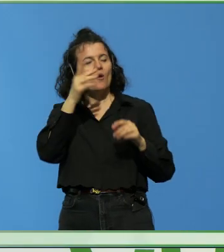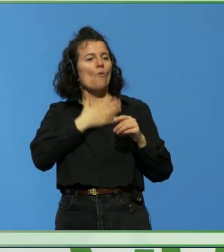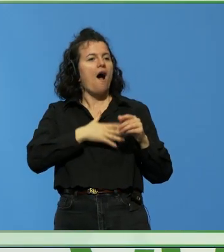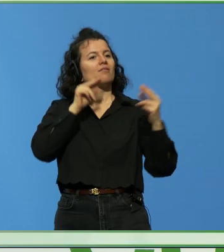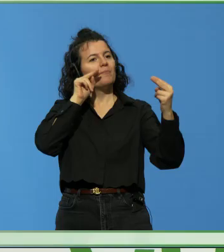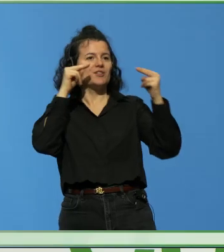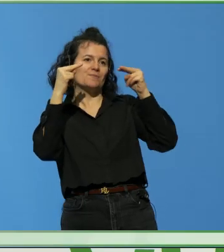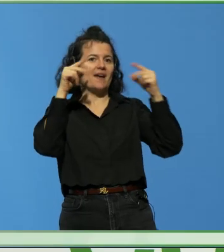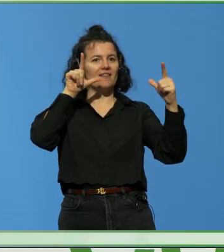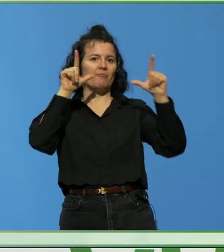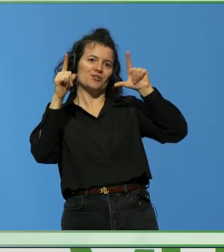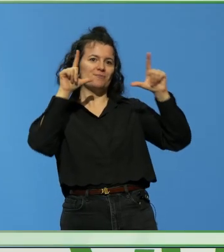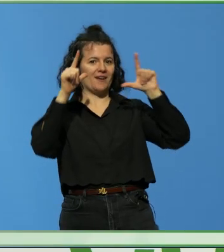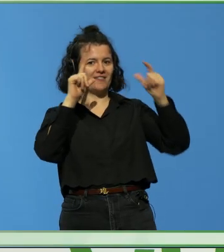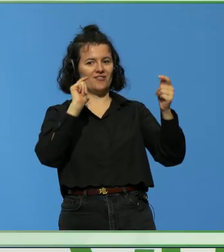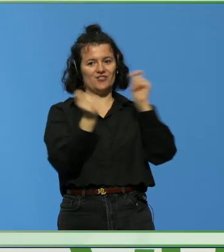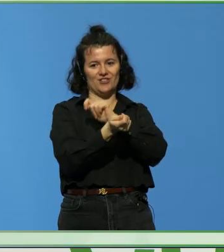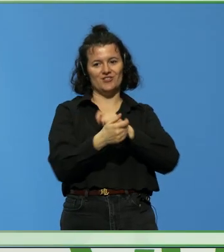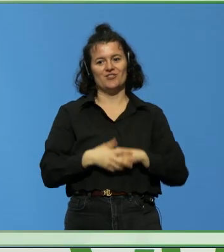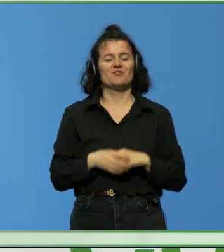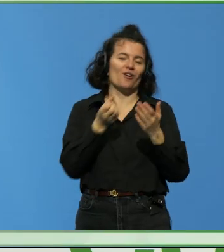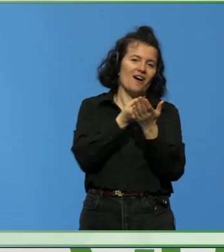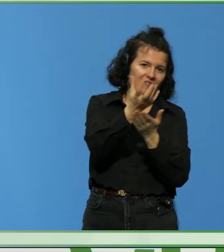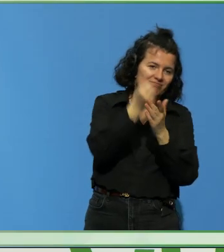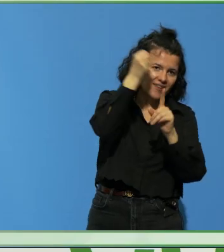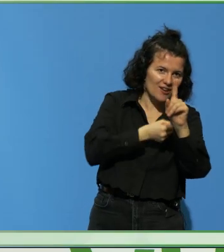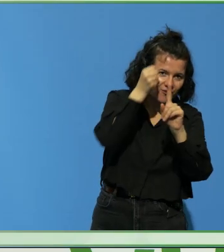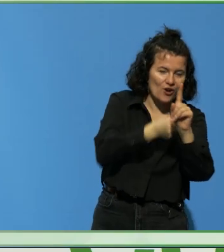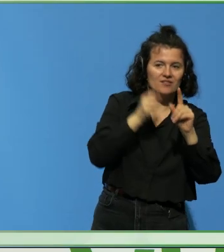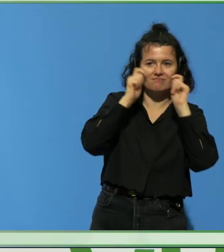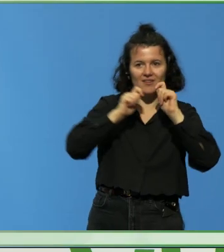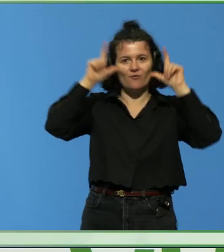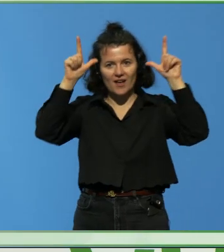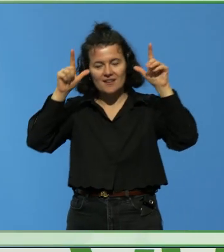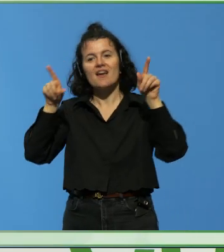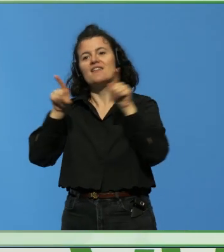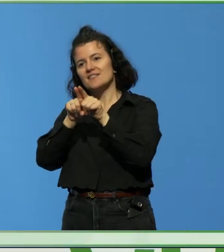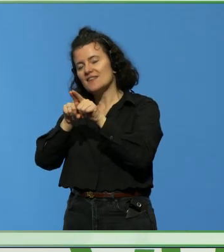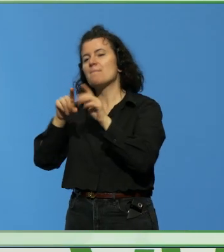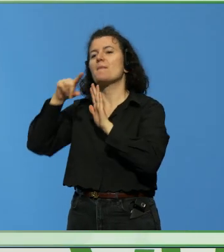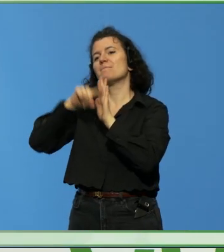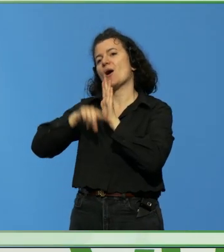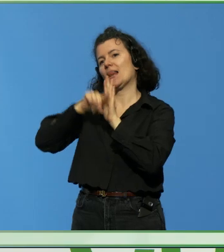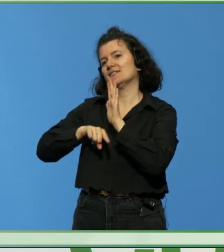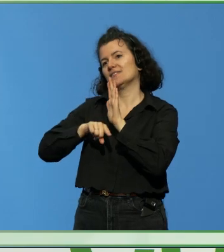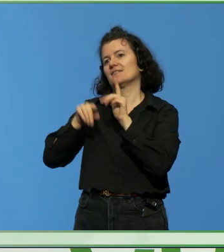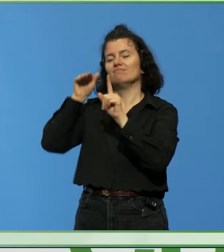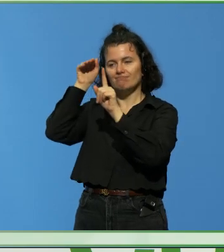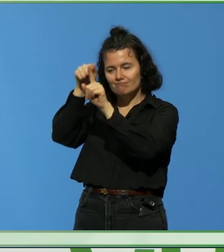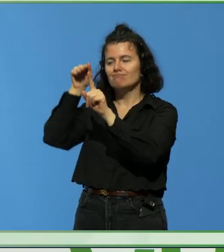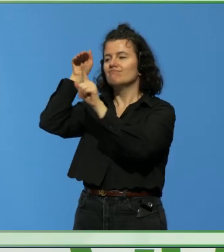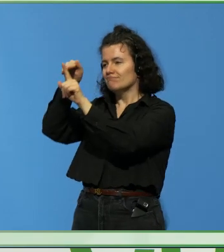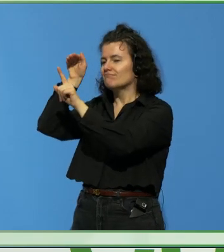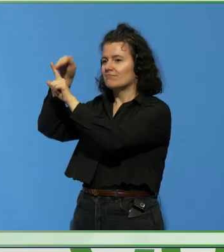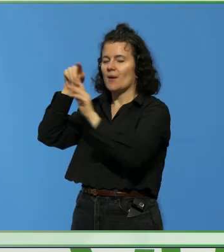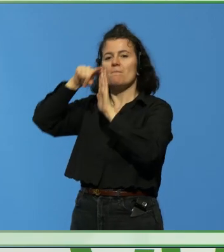advocacy, and all. But on the other hand, we are talking about the inclusive policies and the systematic